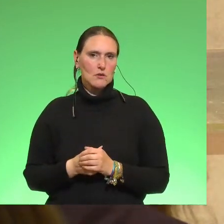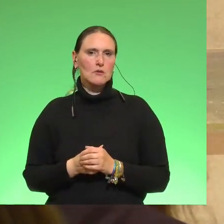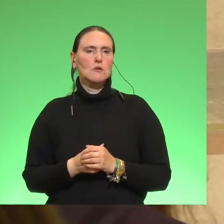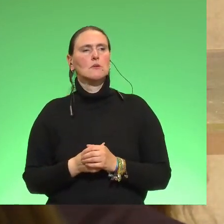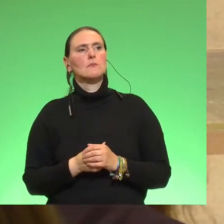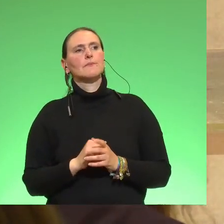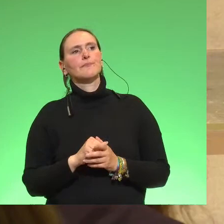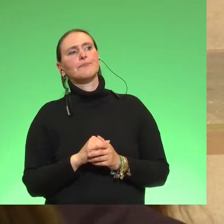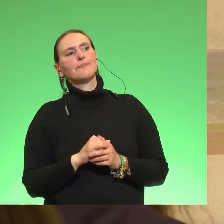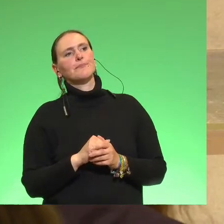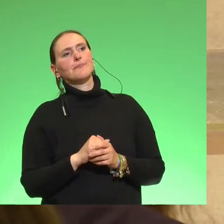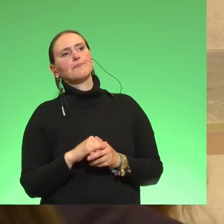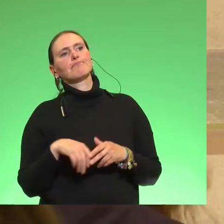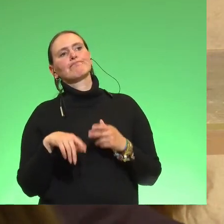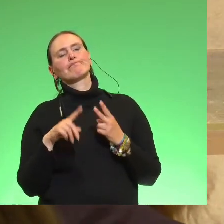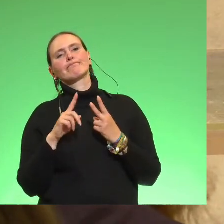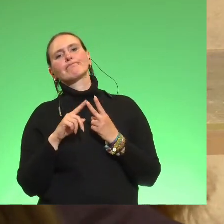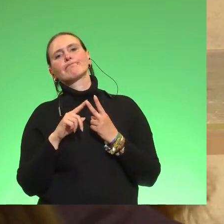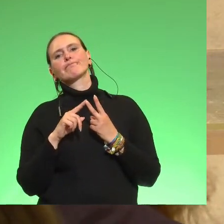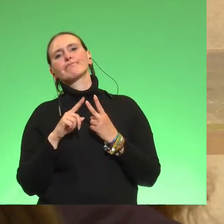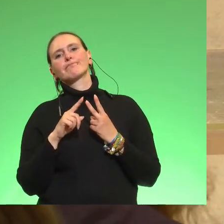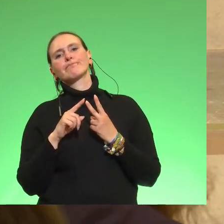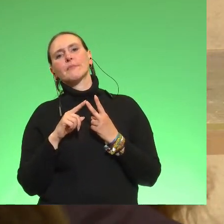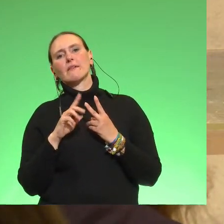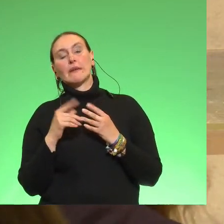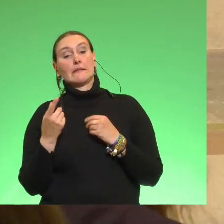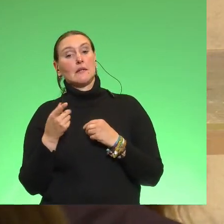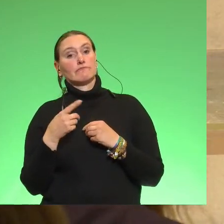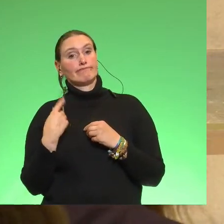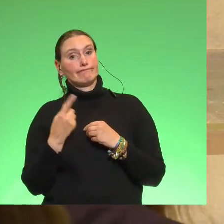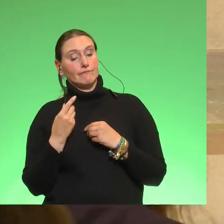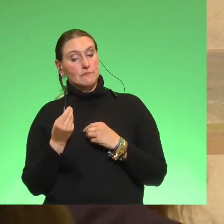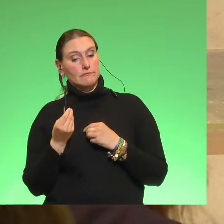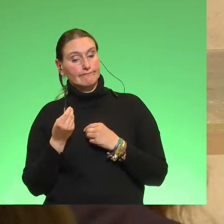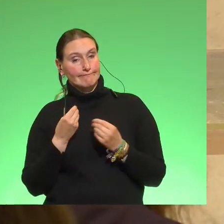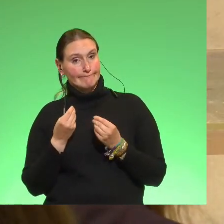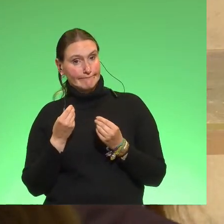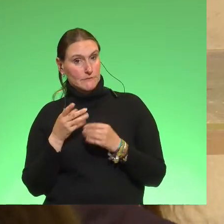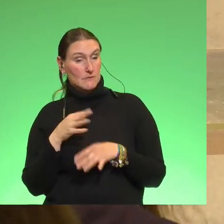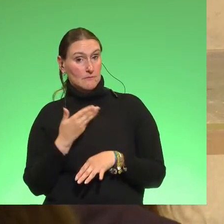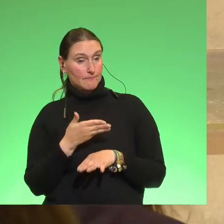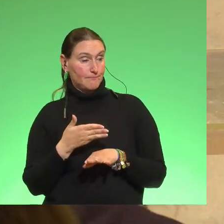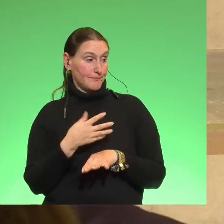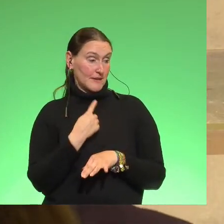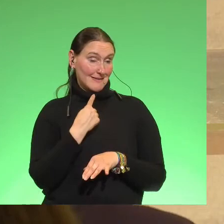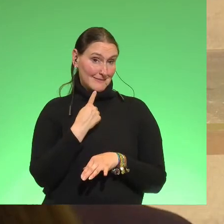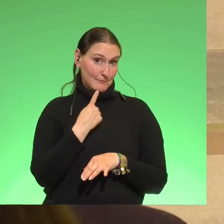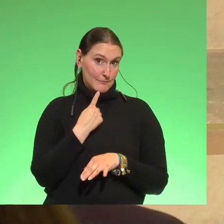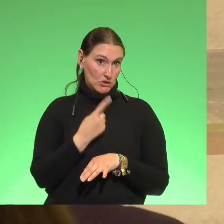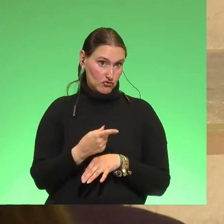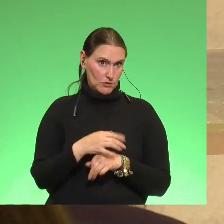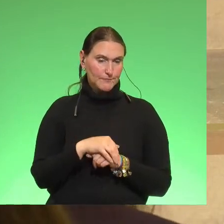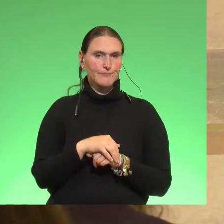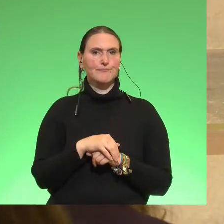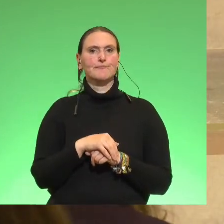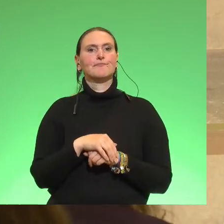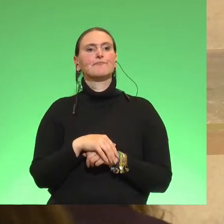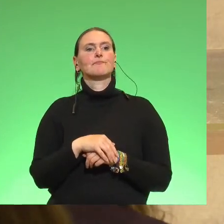necessarily if, when we're talking about, when you mentioned that I talked about